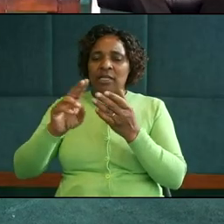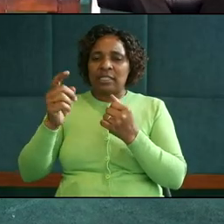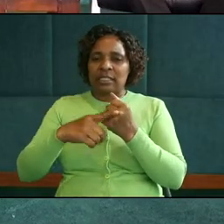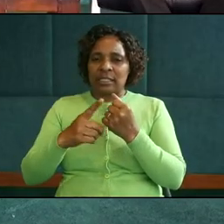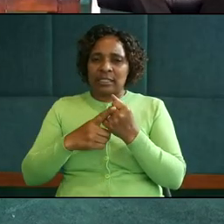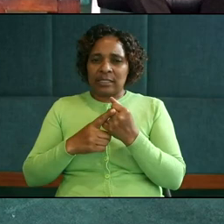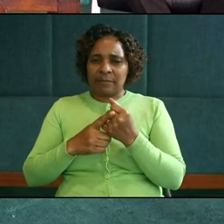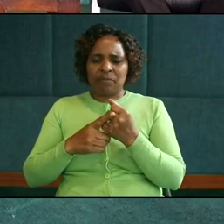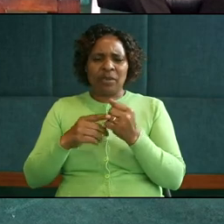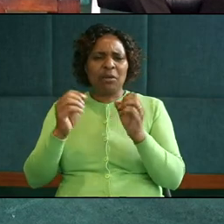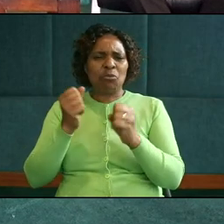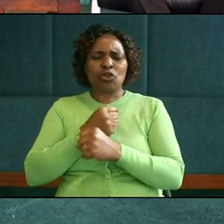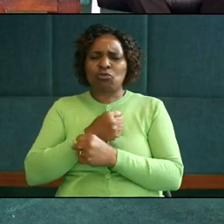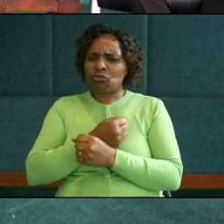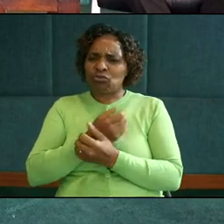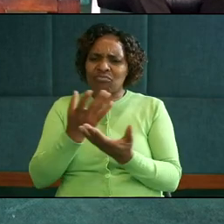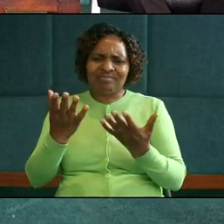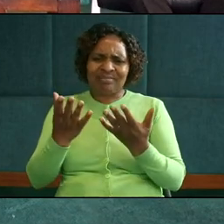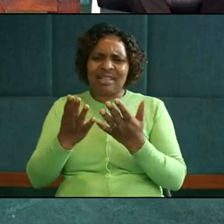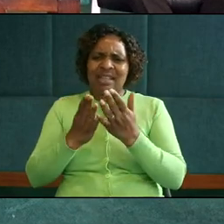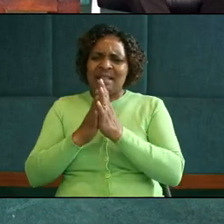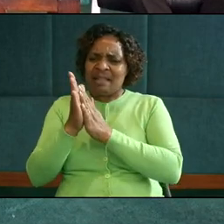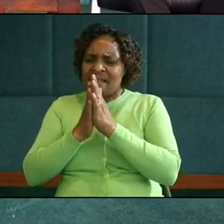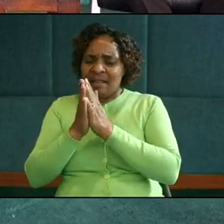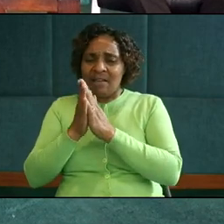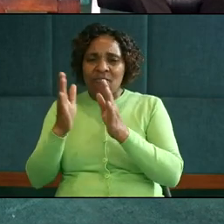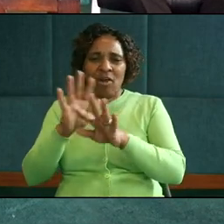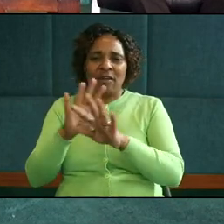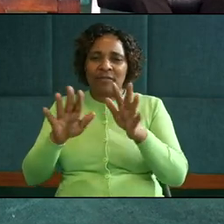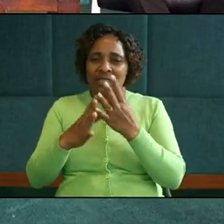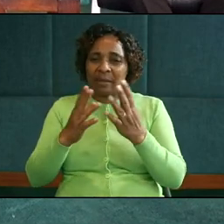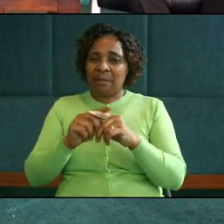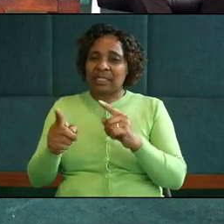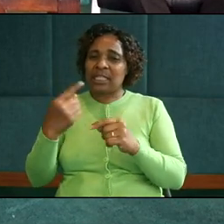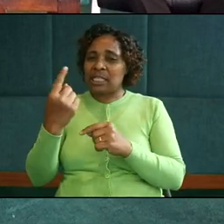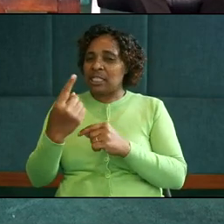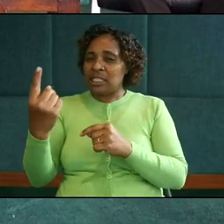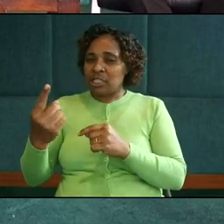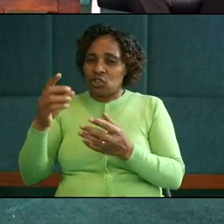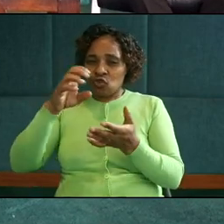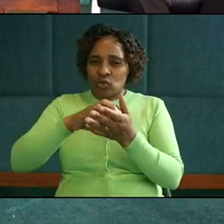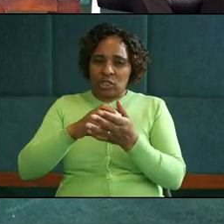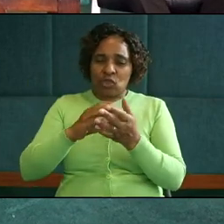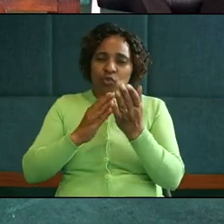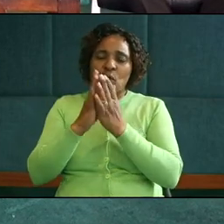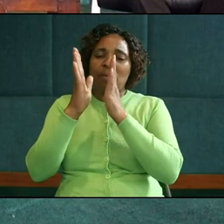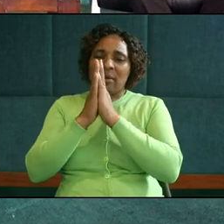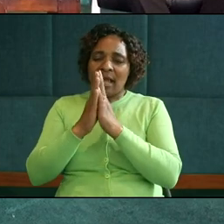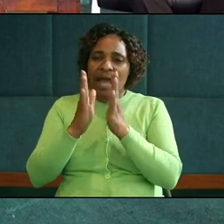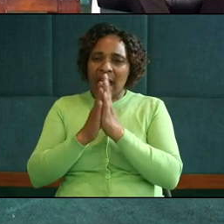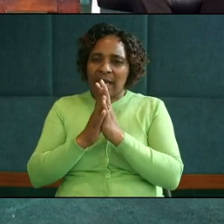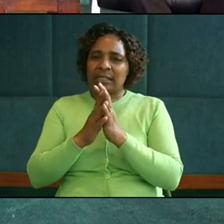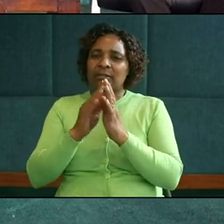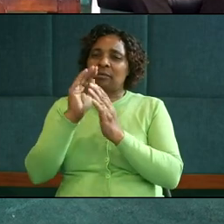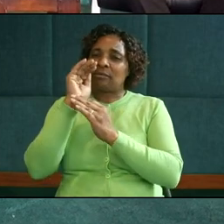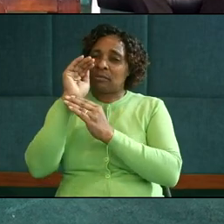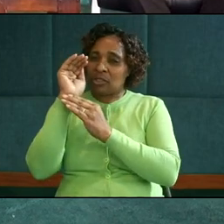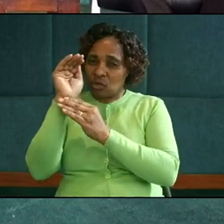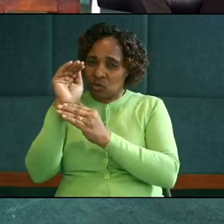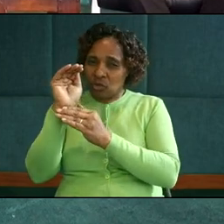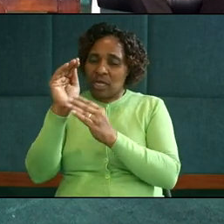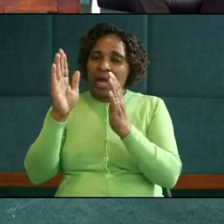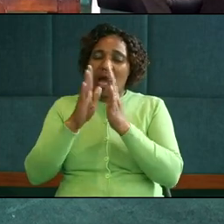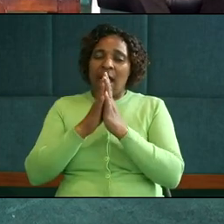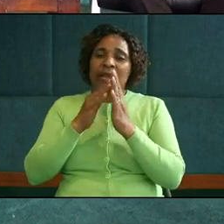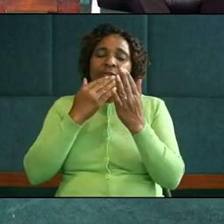6. Don't be anxious for anything, but in every situation, by prayer and petition, with thanksgiving,